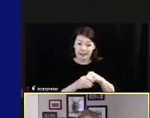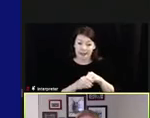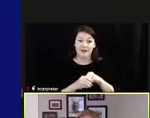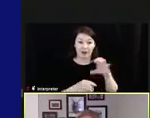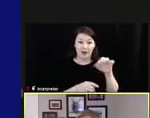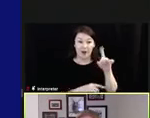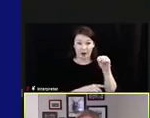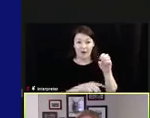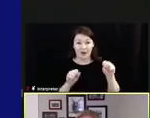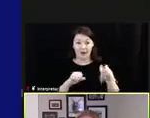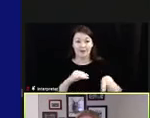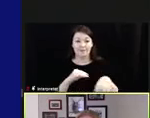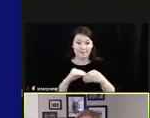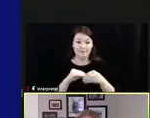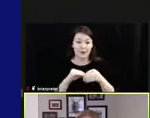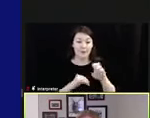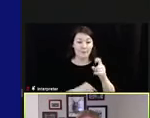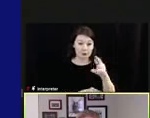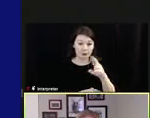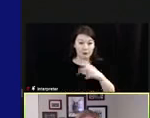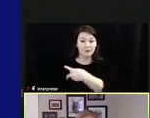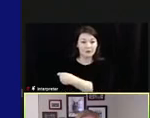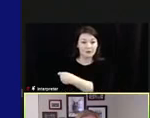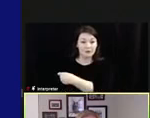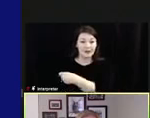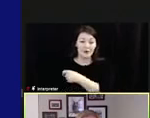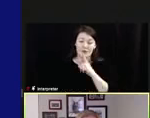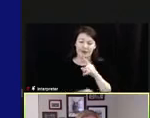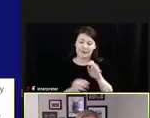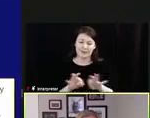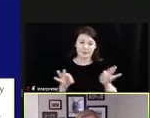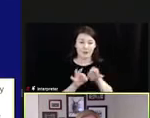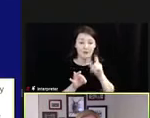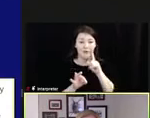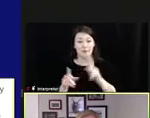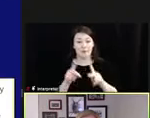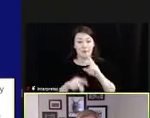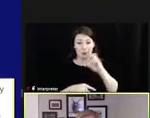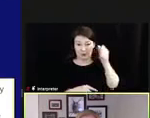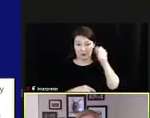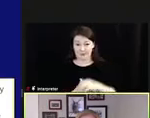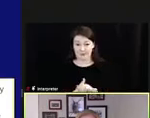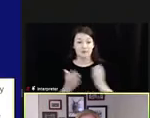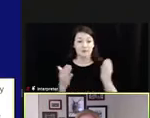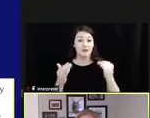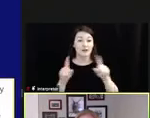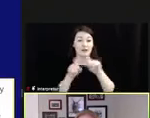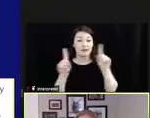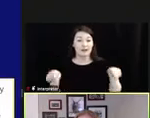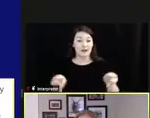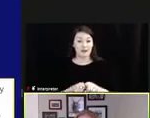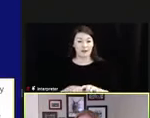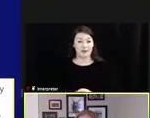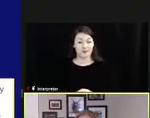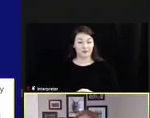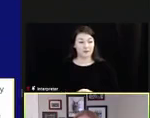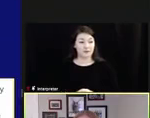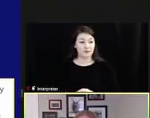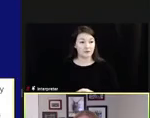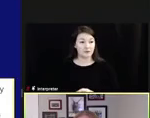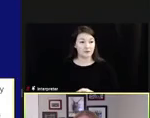but especially important for our older Coloradans. Next slide, please. I want to talk a little bit about